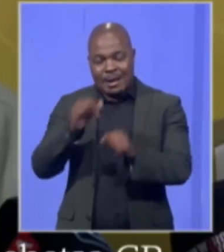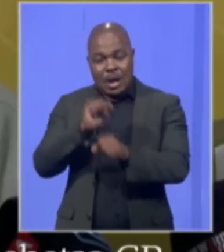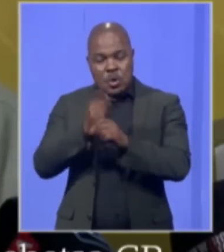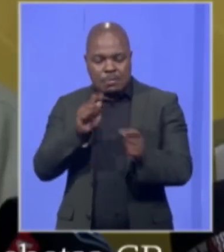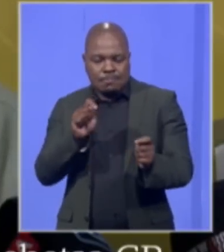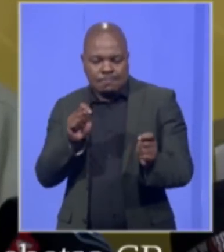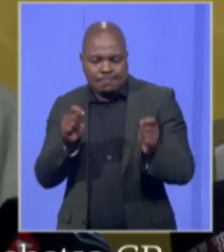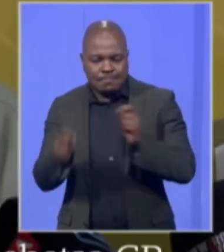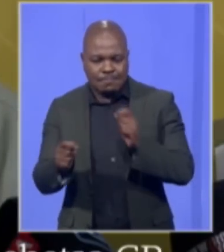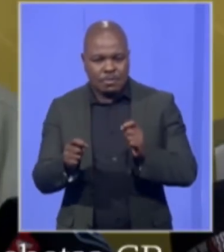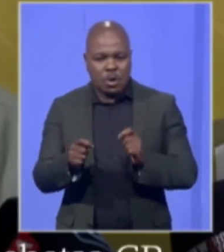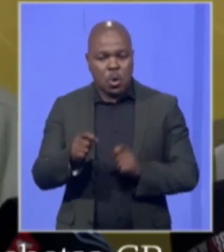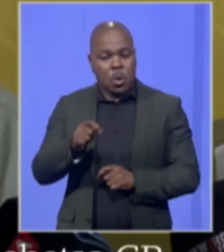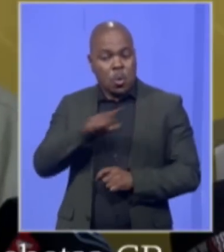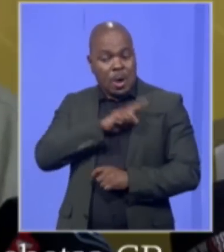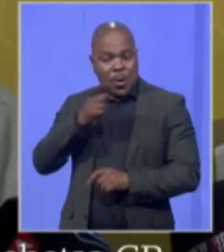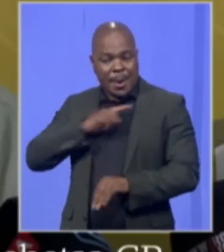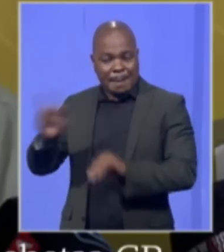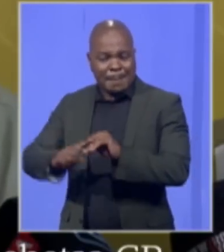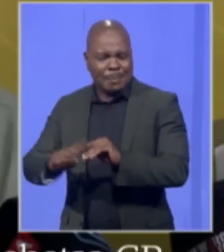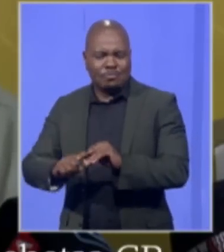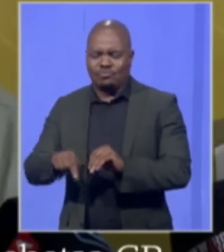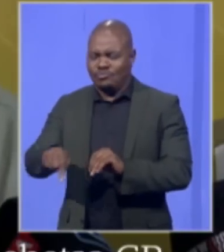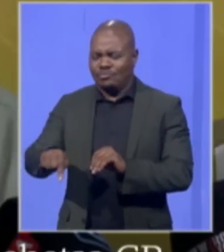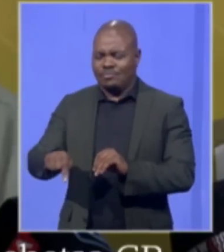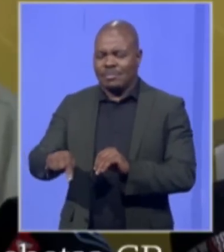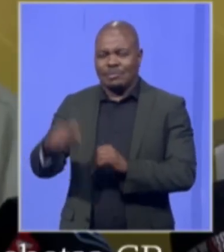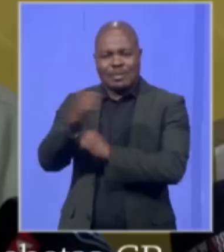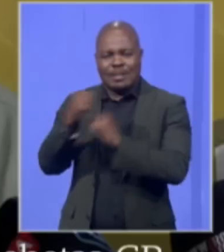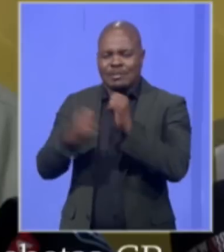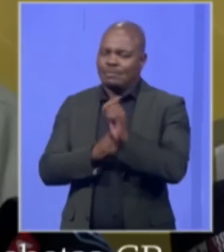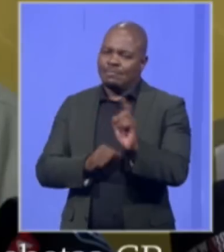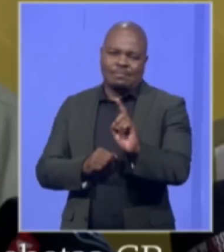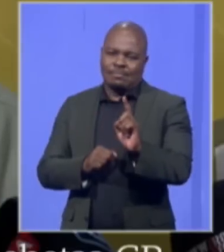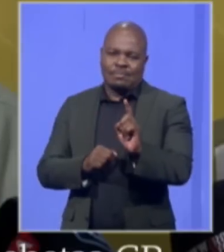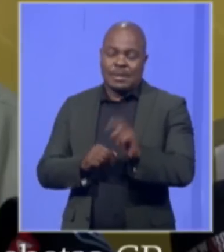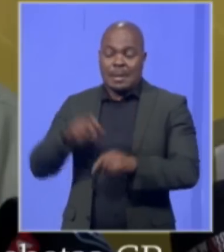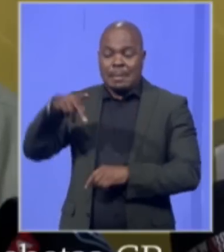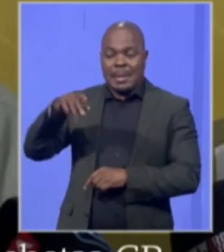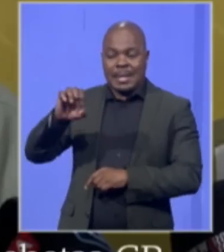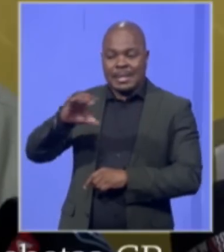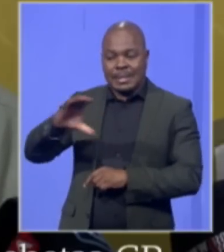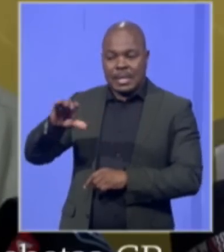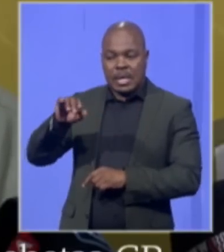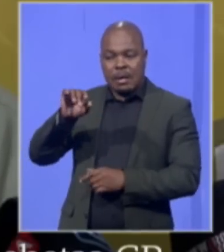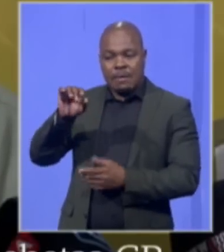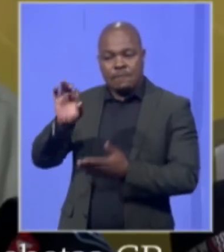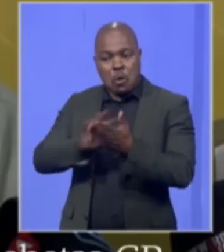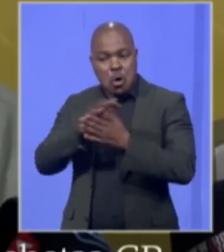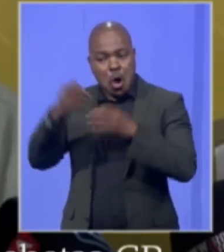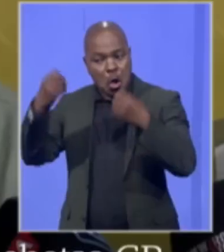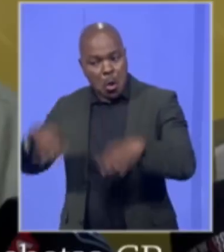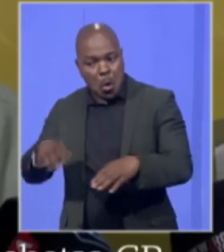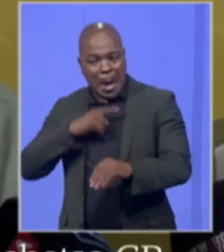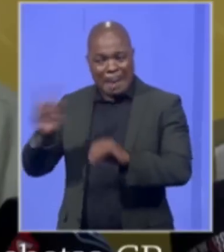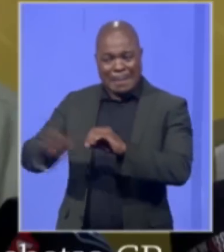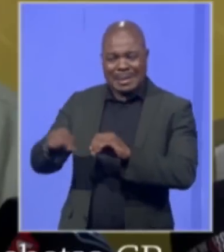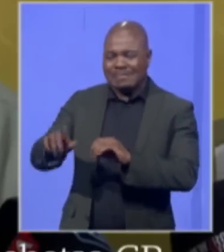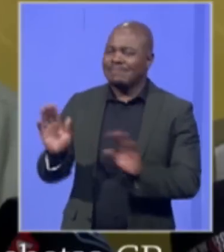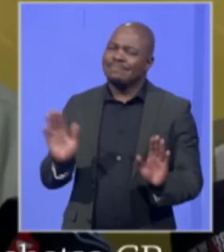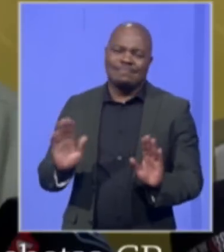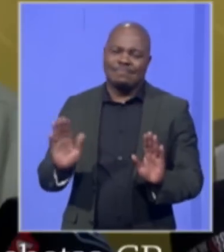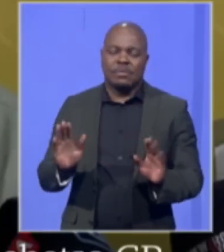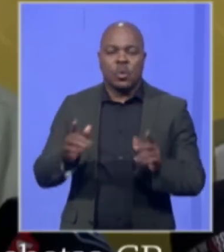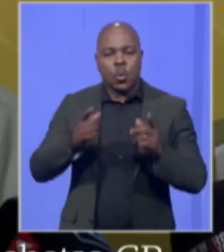was not taken as a punitive measure against the PEC for losing elections. Rather, it is